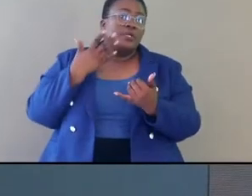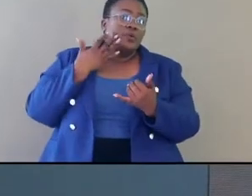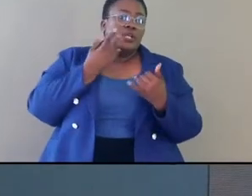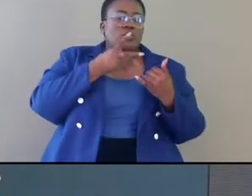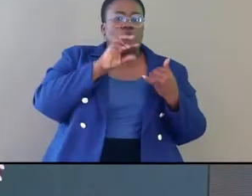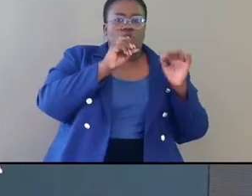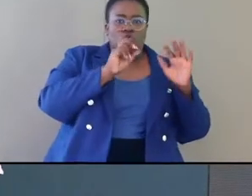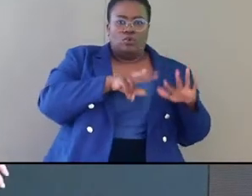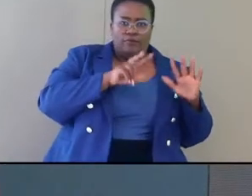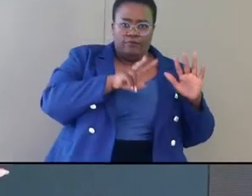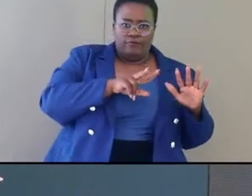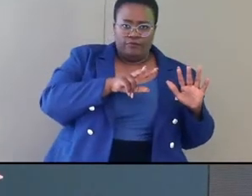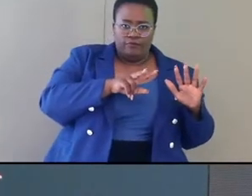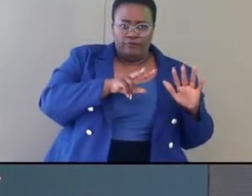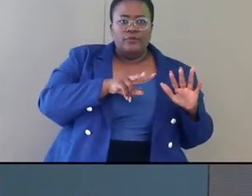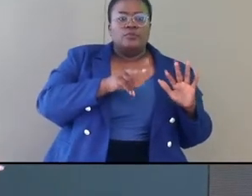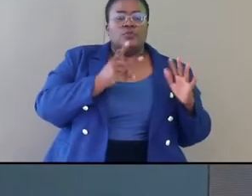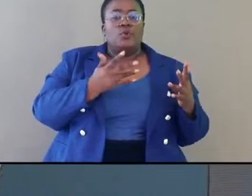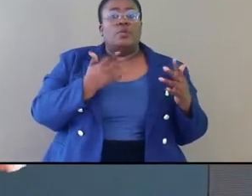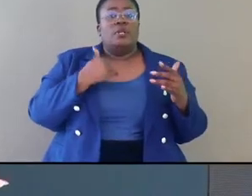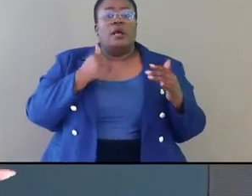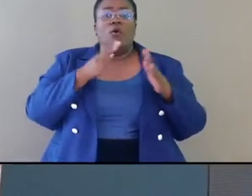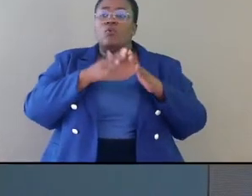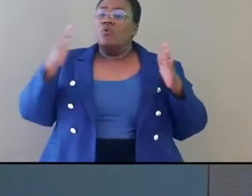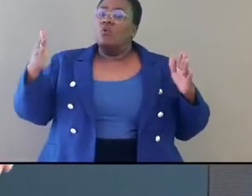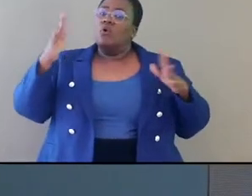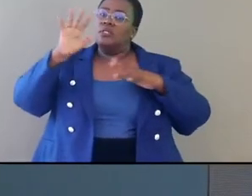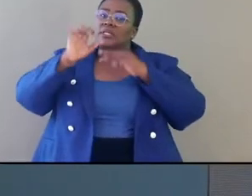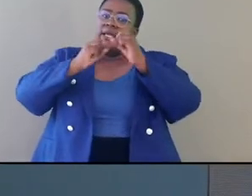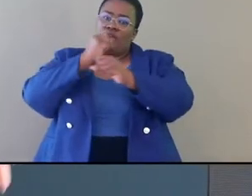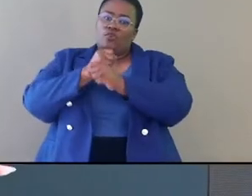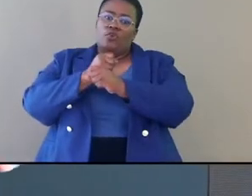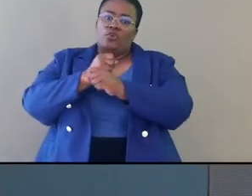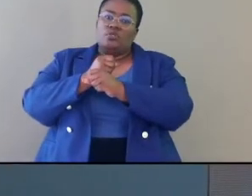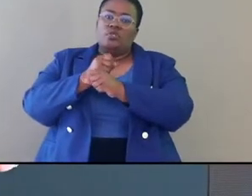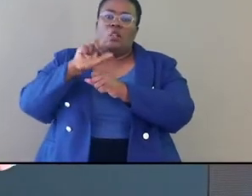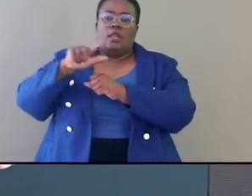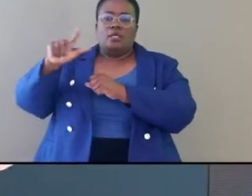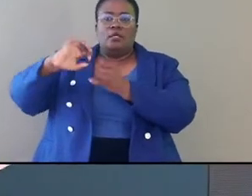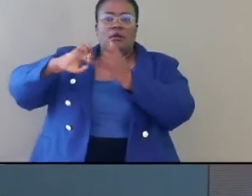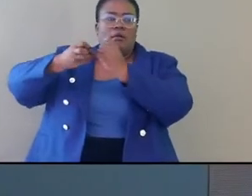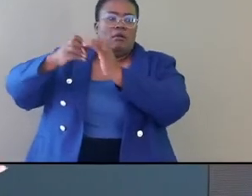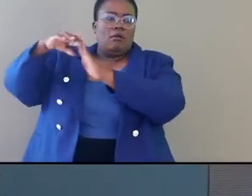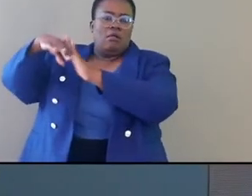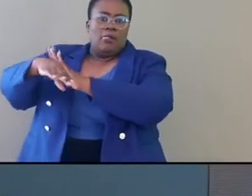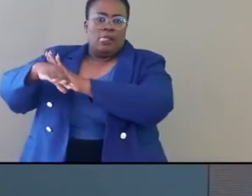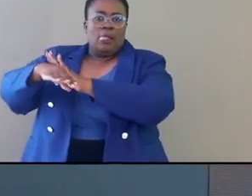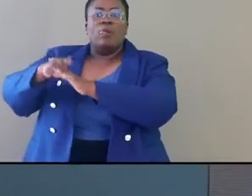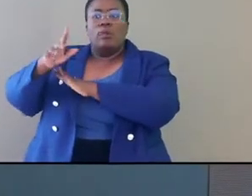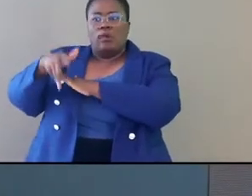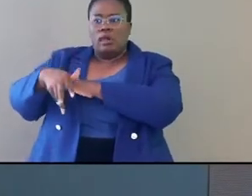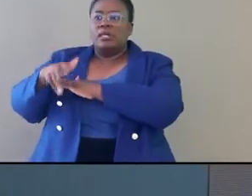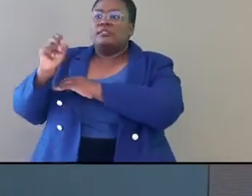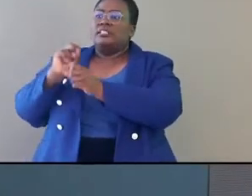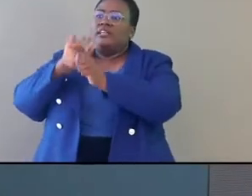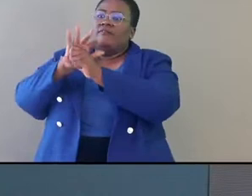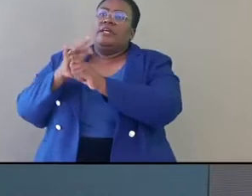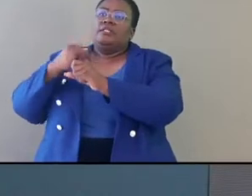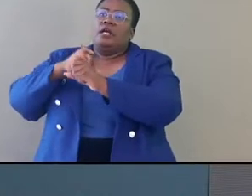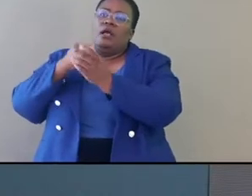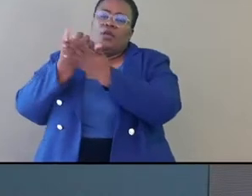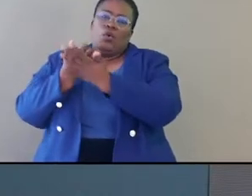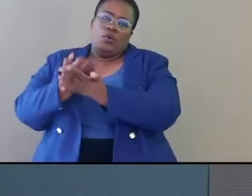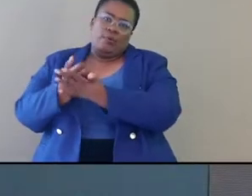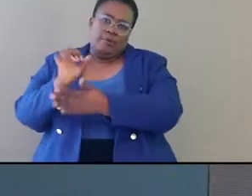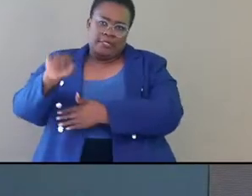we've had over a decade in this pursuit of reducing expenditure and it has had significant impacts on our economy